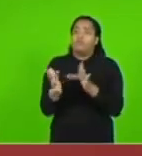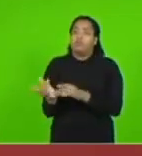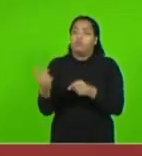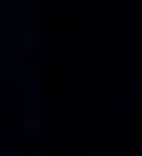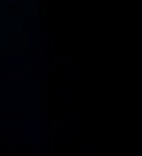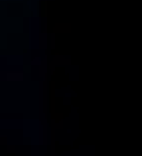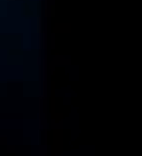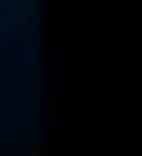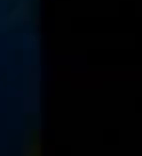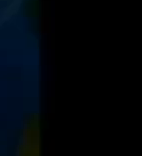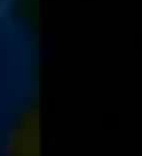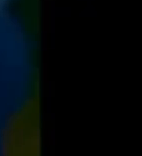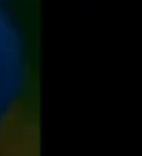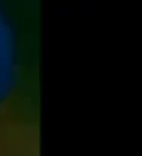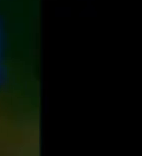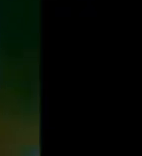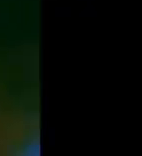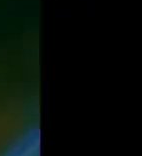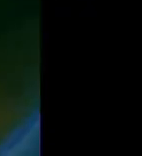forever. Amen.